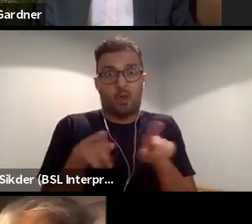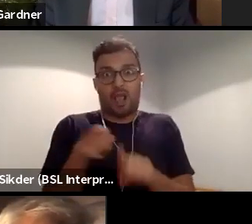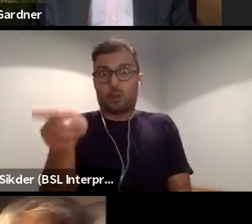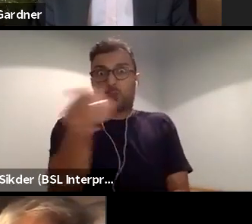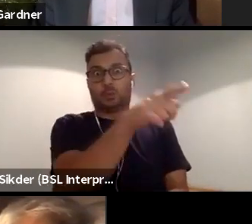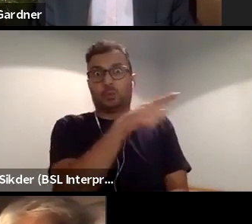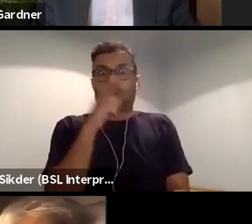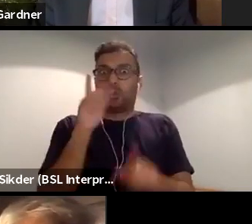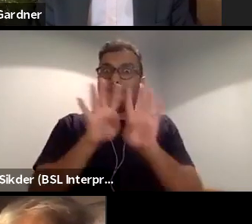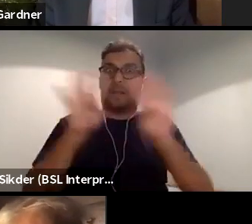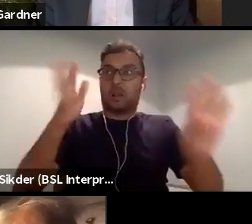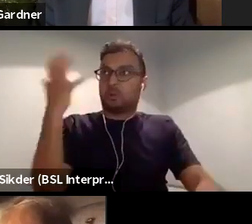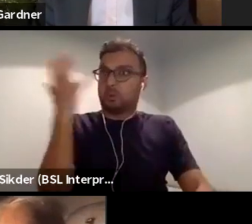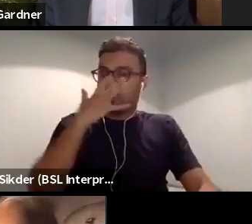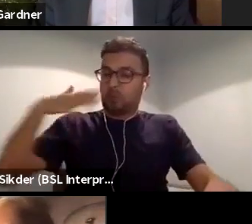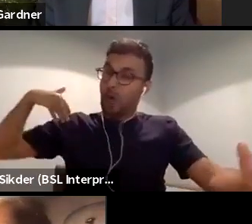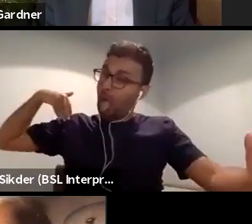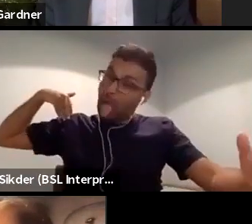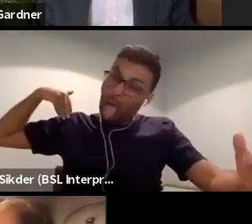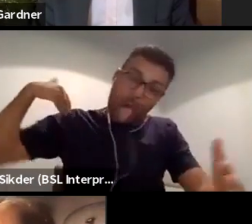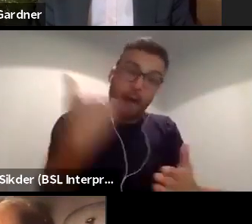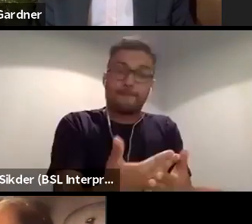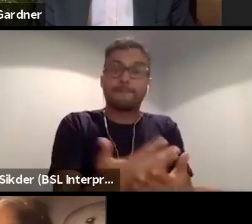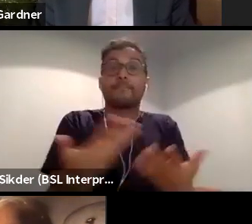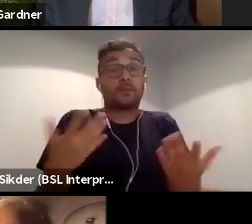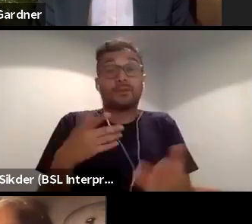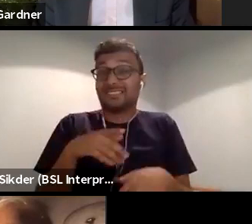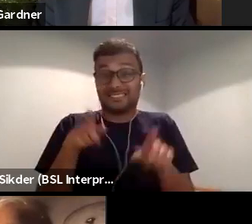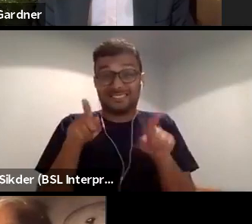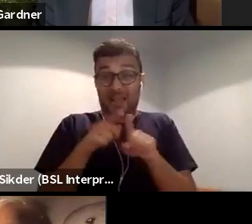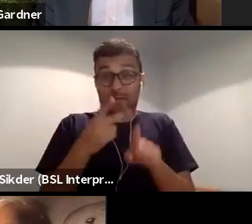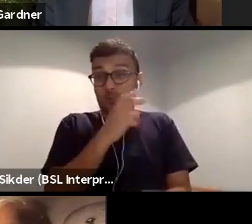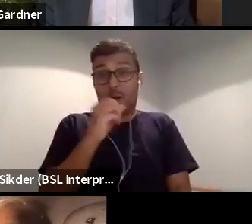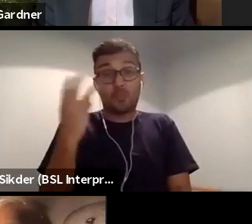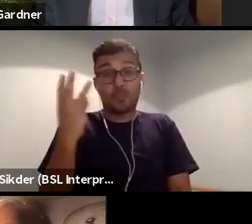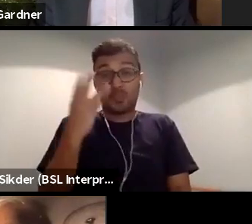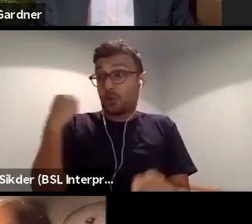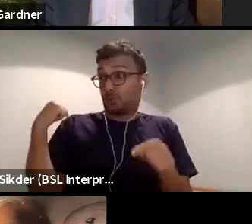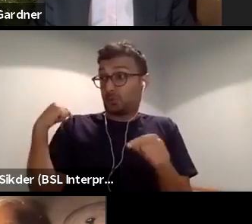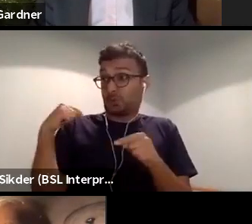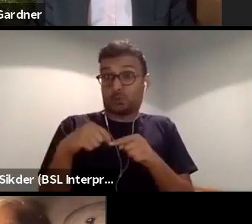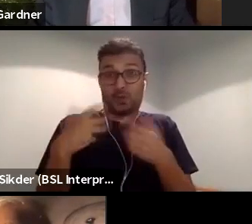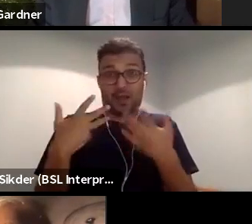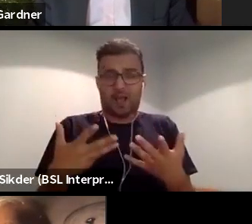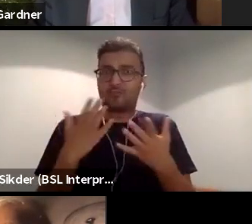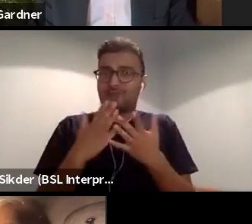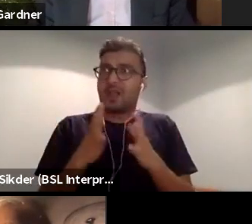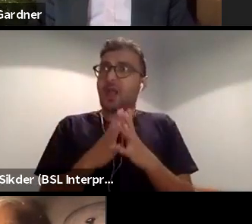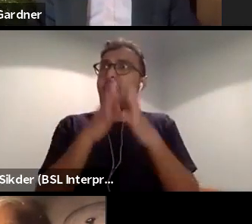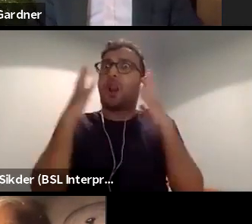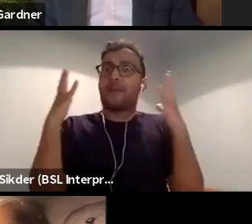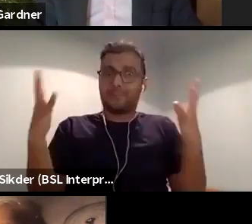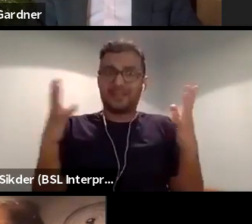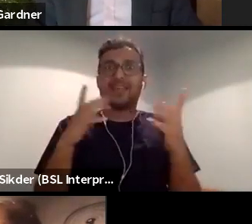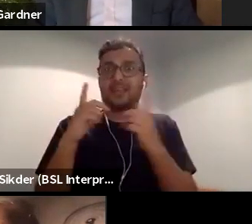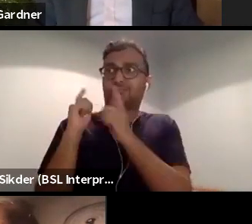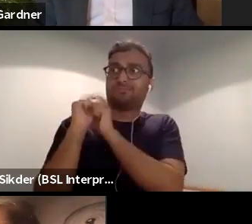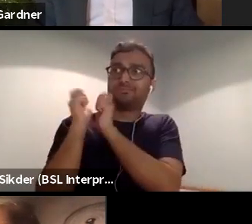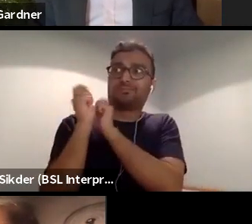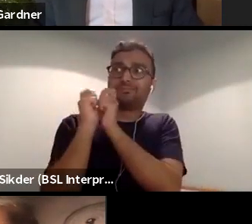changed even in that short time. For instance, when I started reporting, the